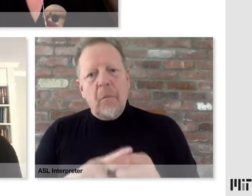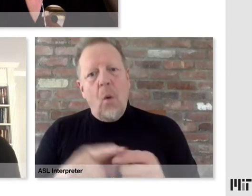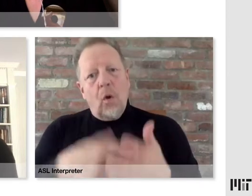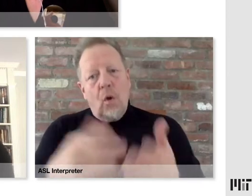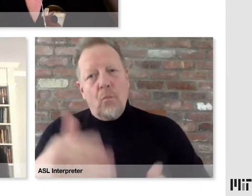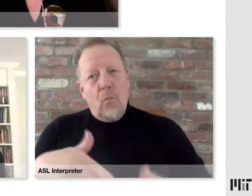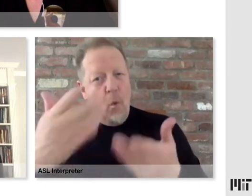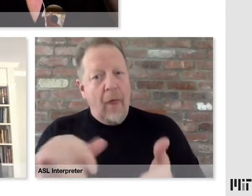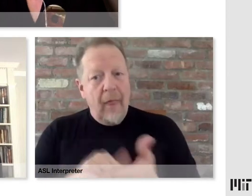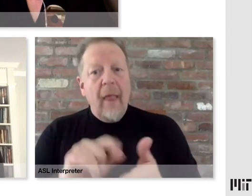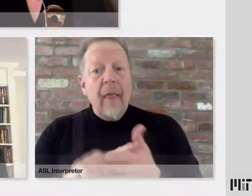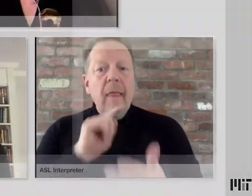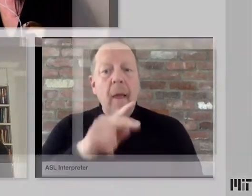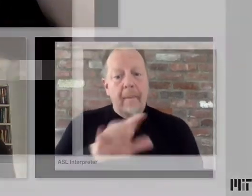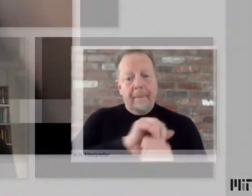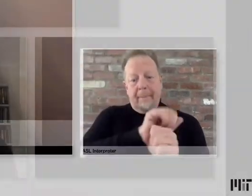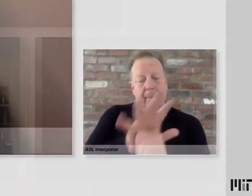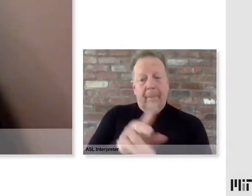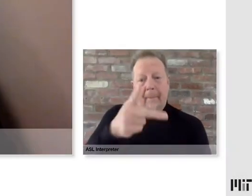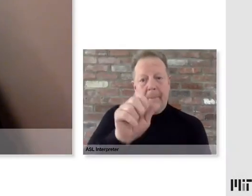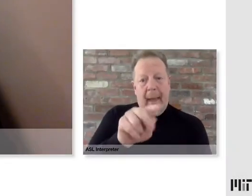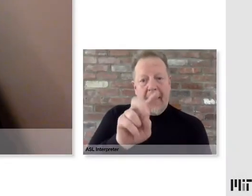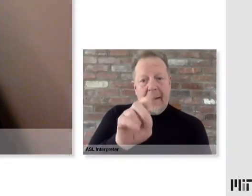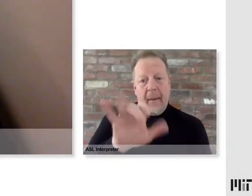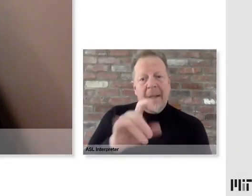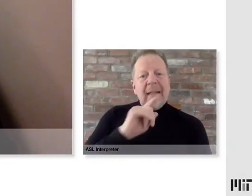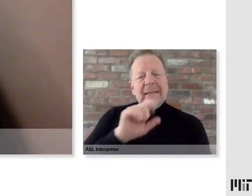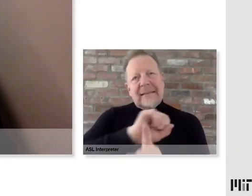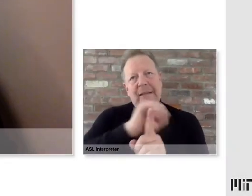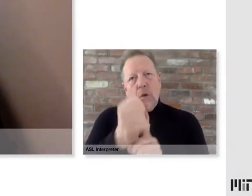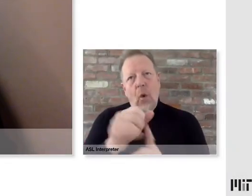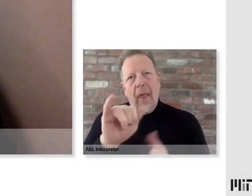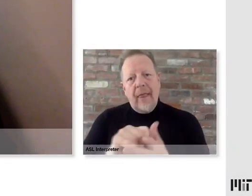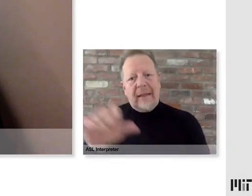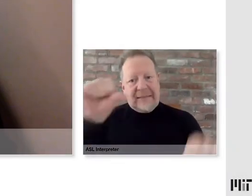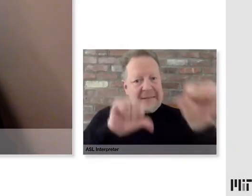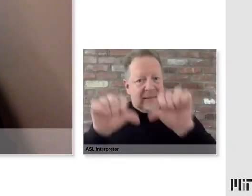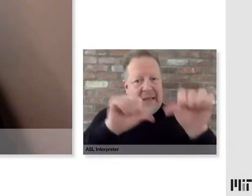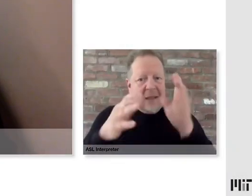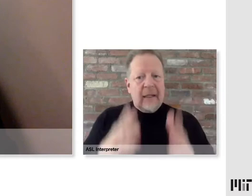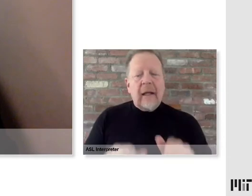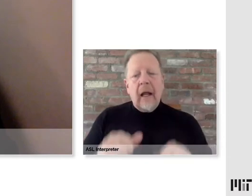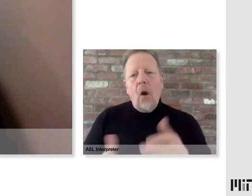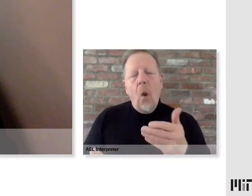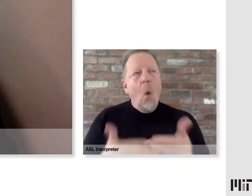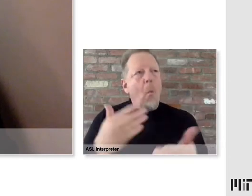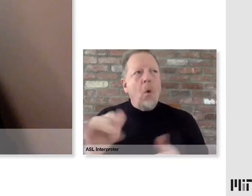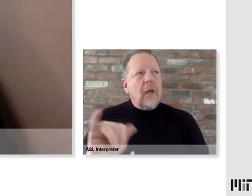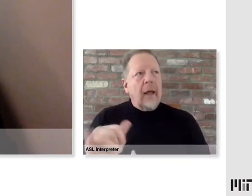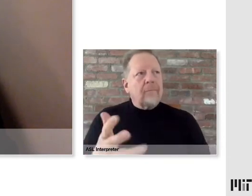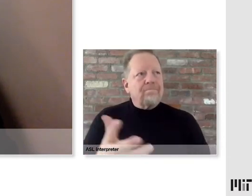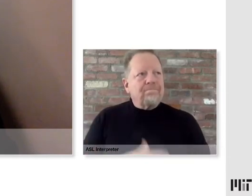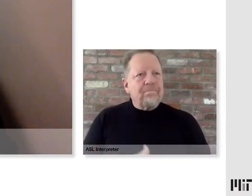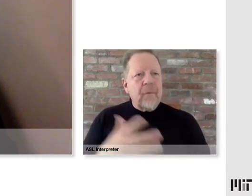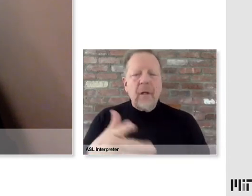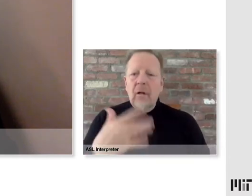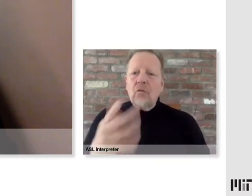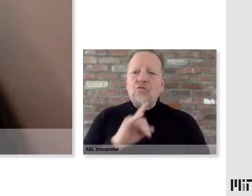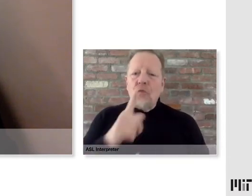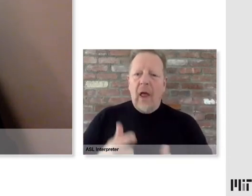the pandemic is a scenario in which scientists could almost have a real